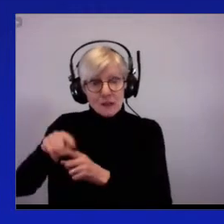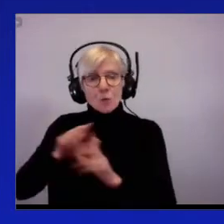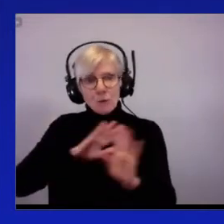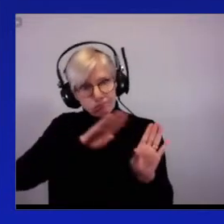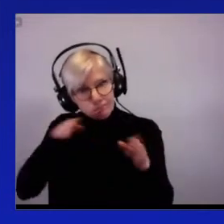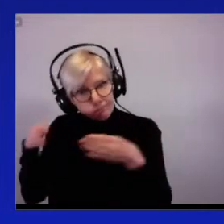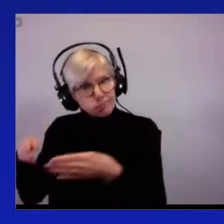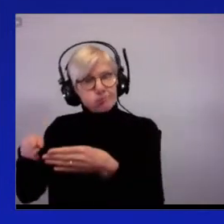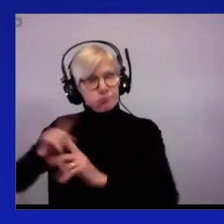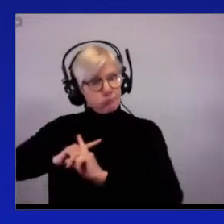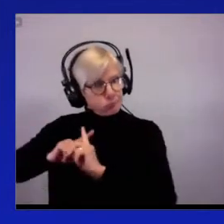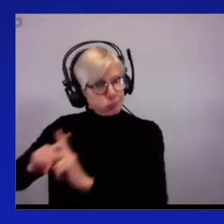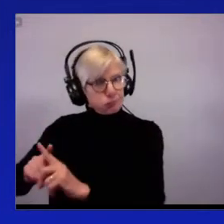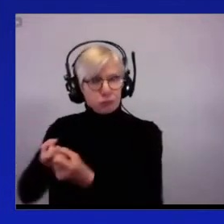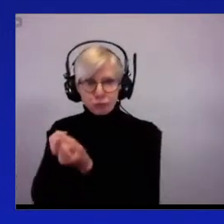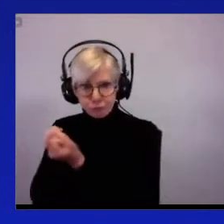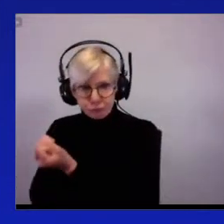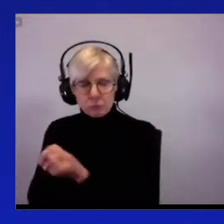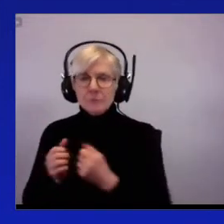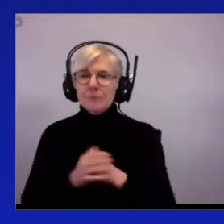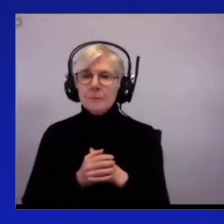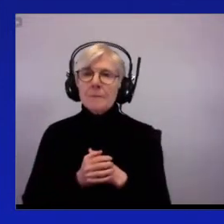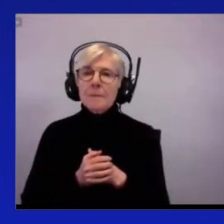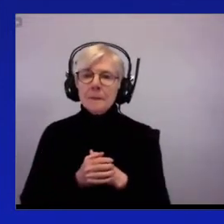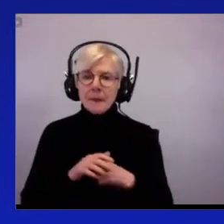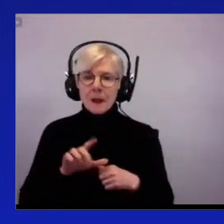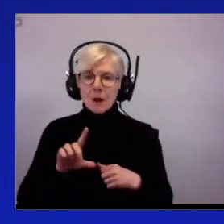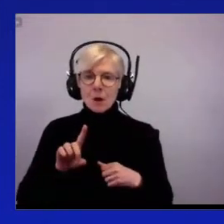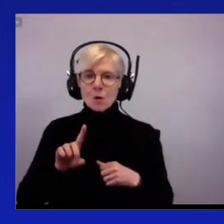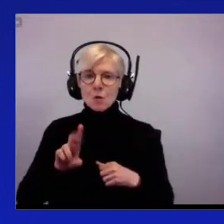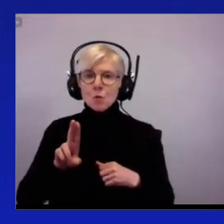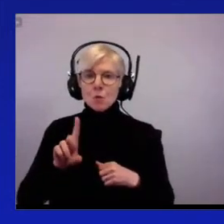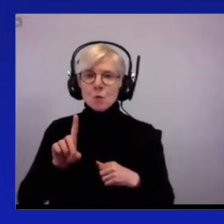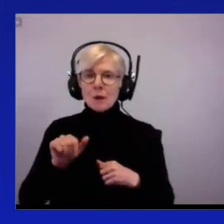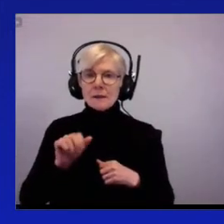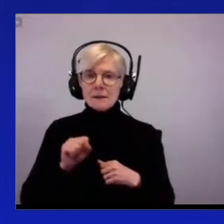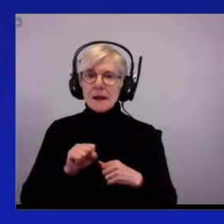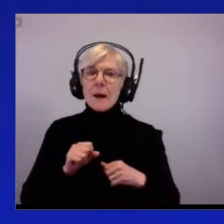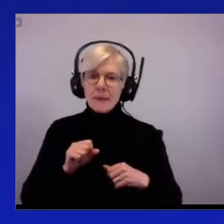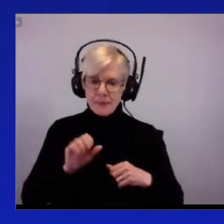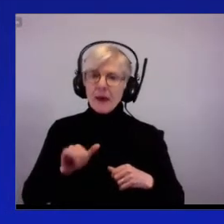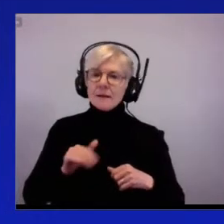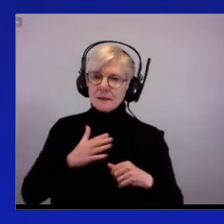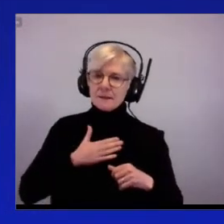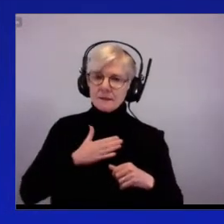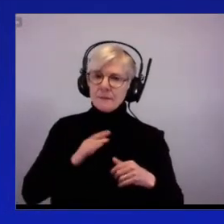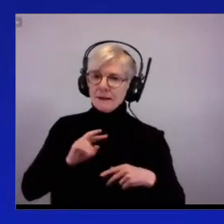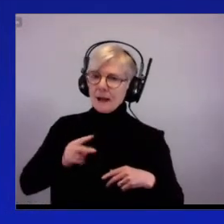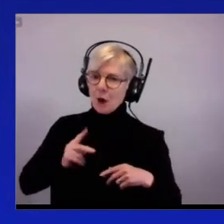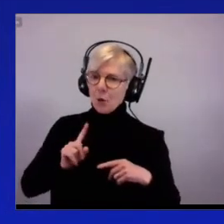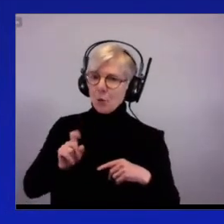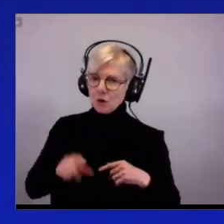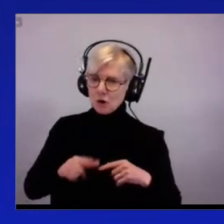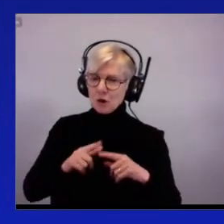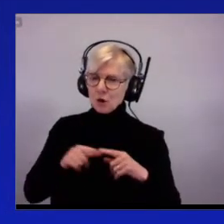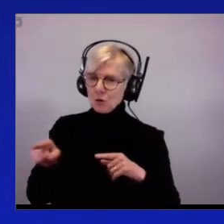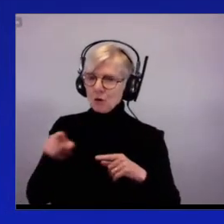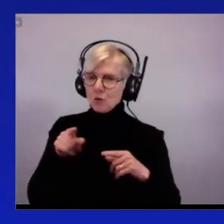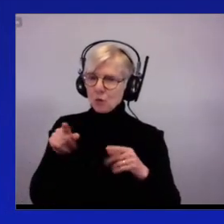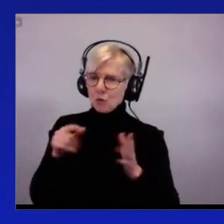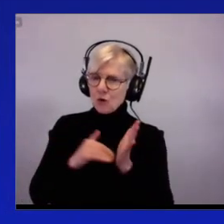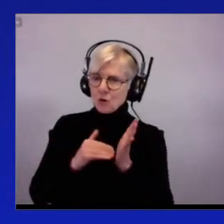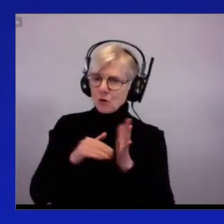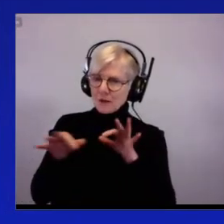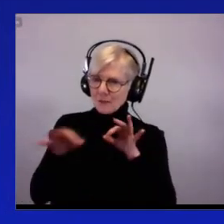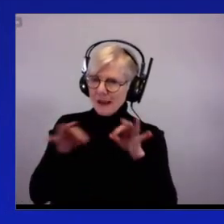And my last question very quickly, and it kind of feeds into what you just said, Dr. Etches, is, you spoke about the sequencing and how this will roll out.